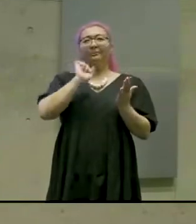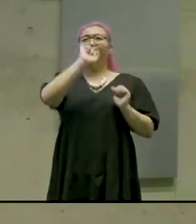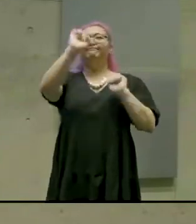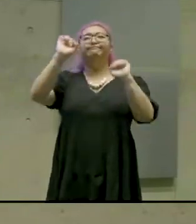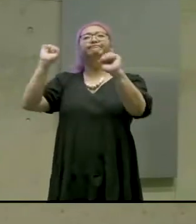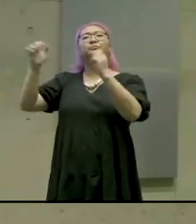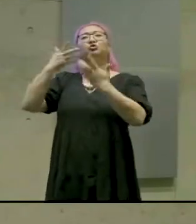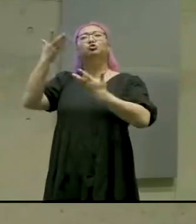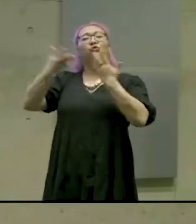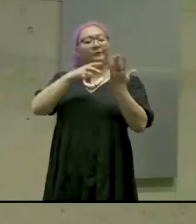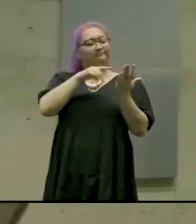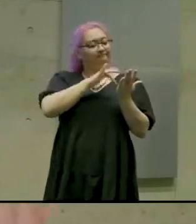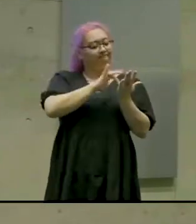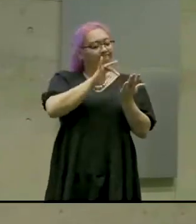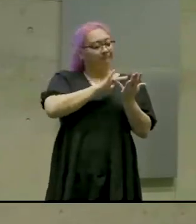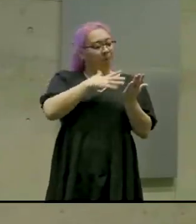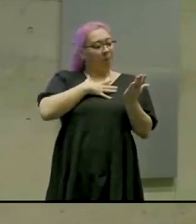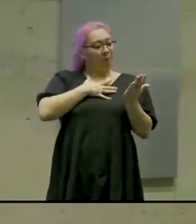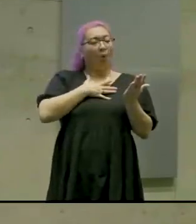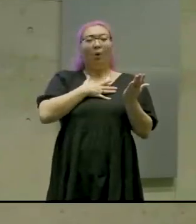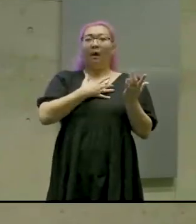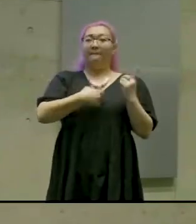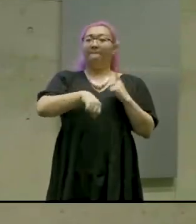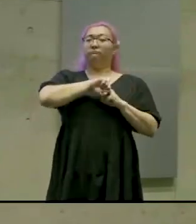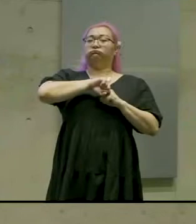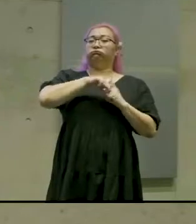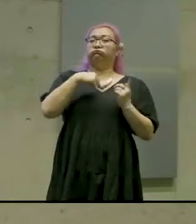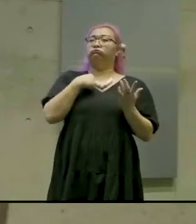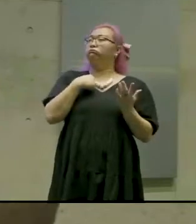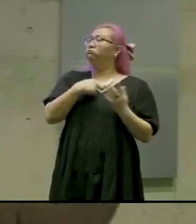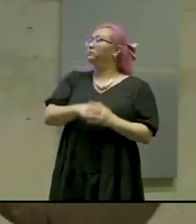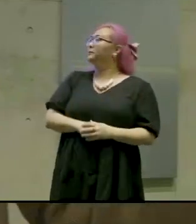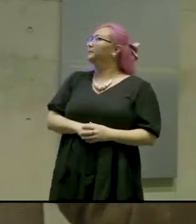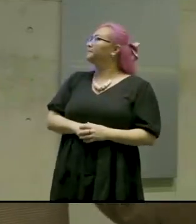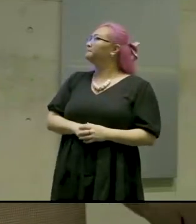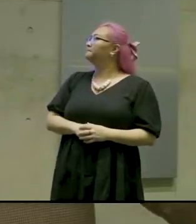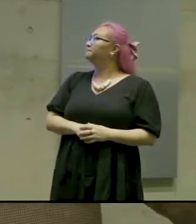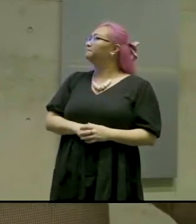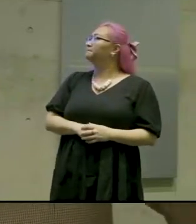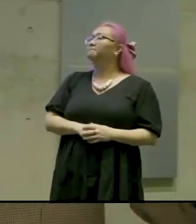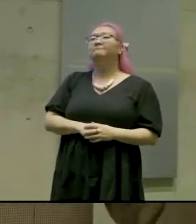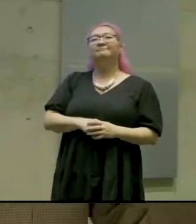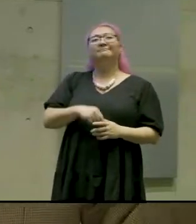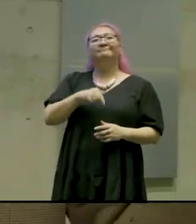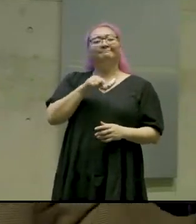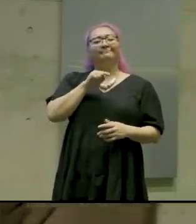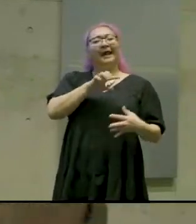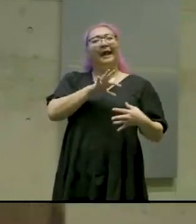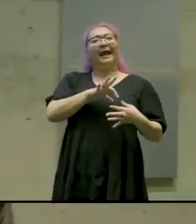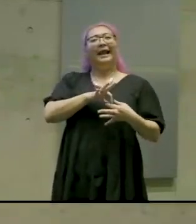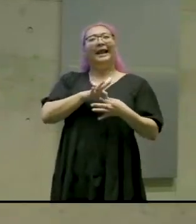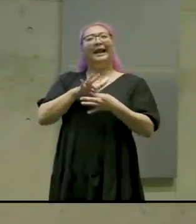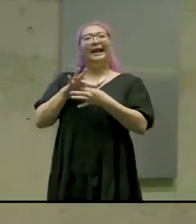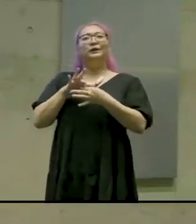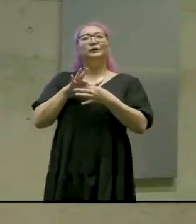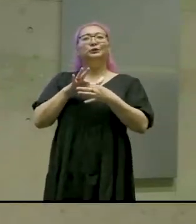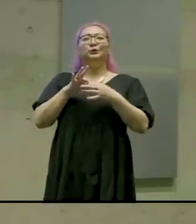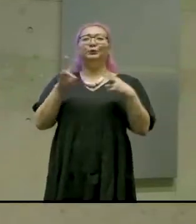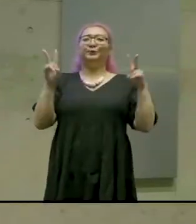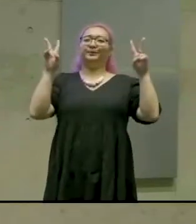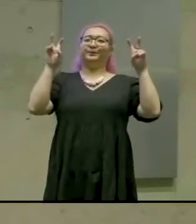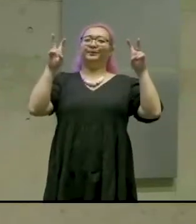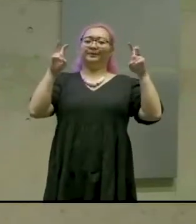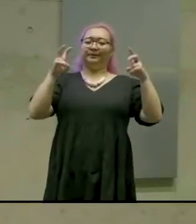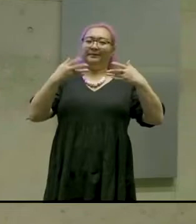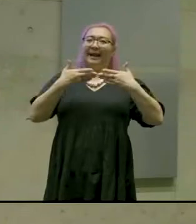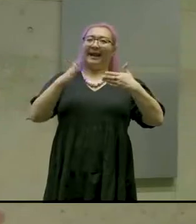trying to find myself in those stories and learn from them. Which takes me to the idea of gatekeeping and the illusion of loneliness. Before that, I